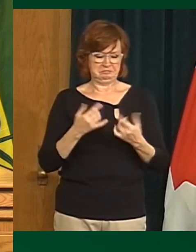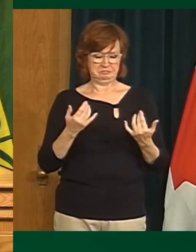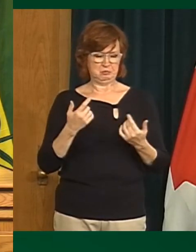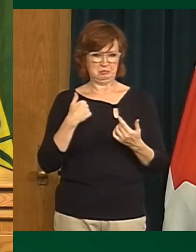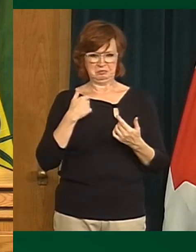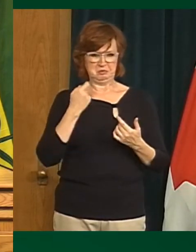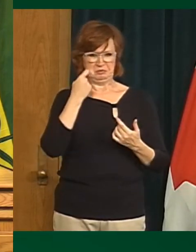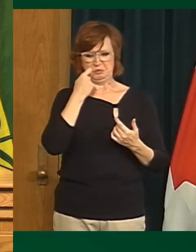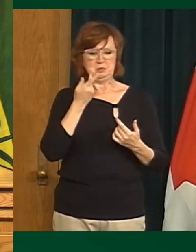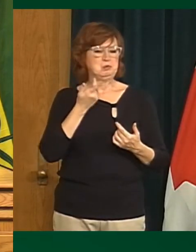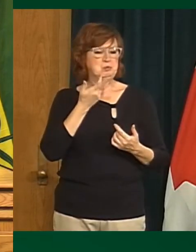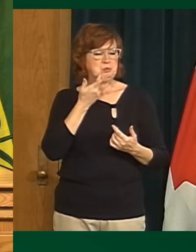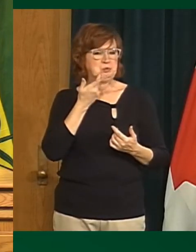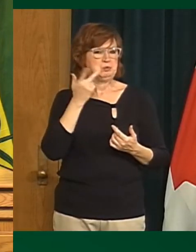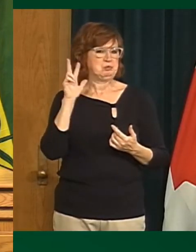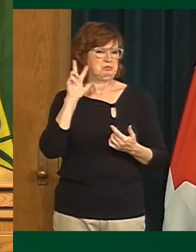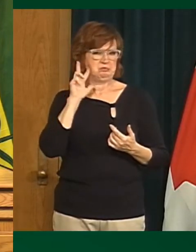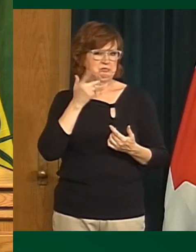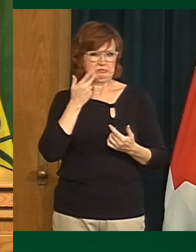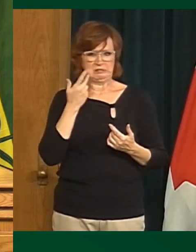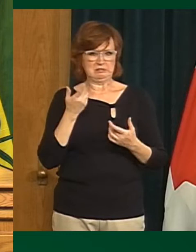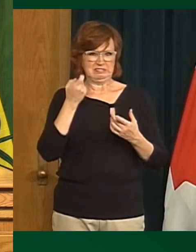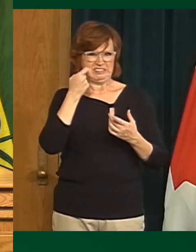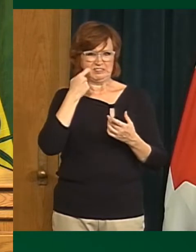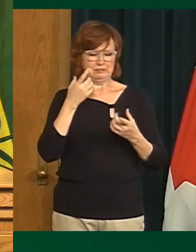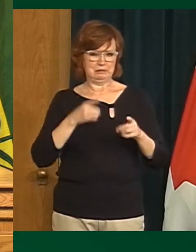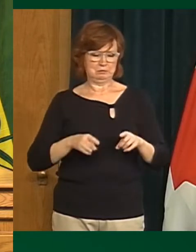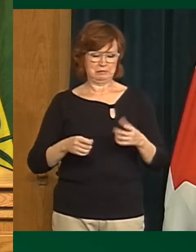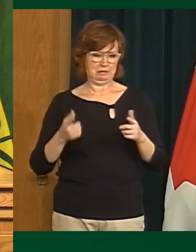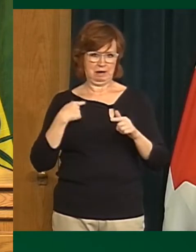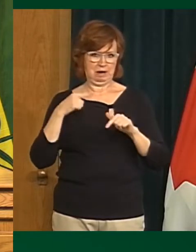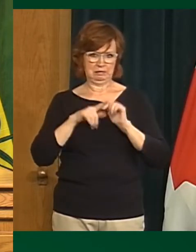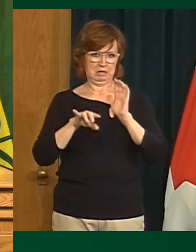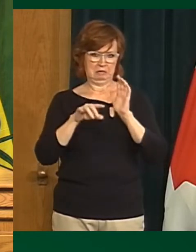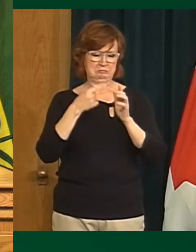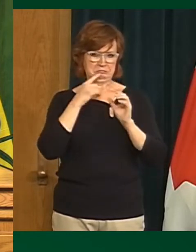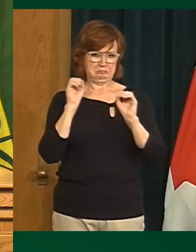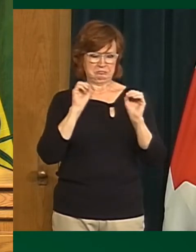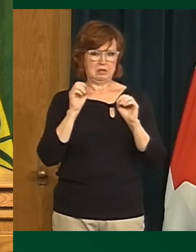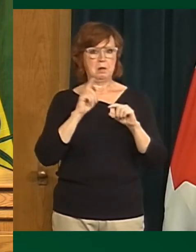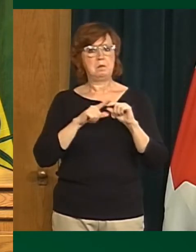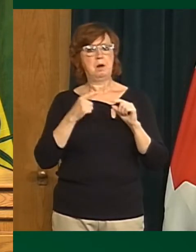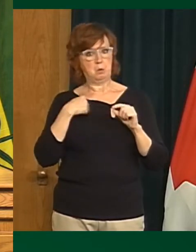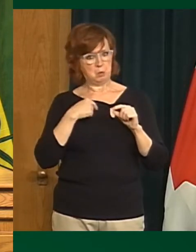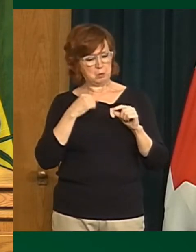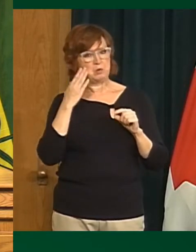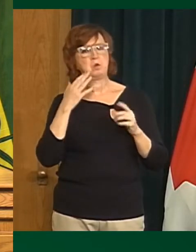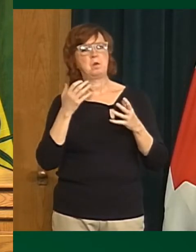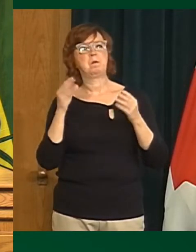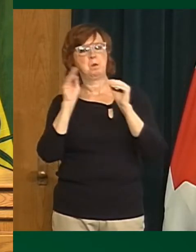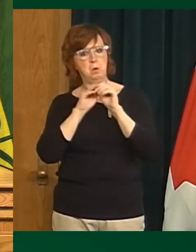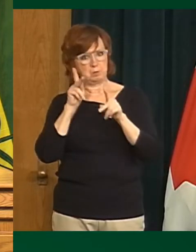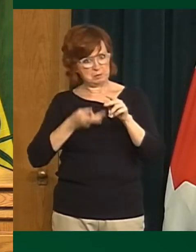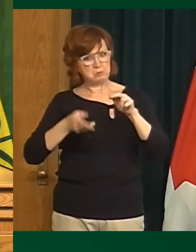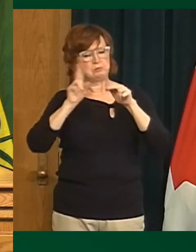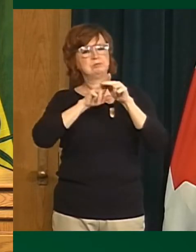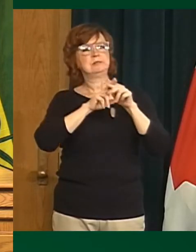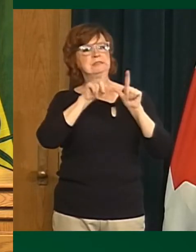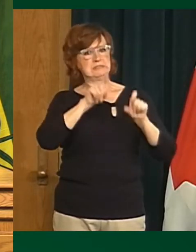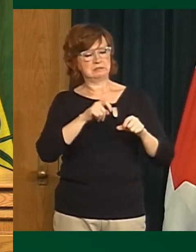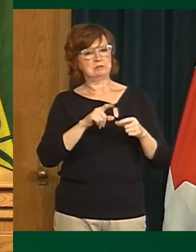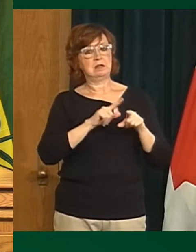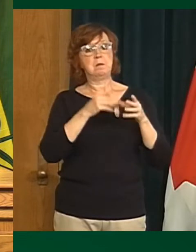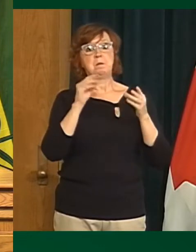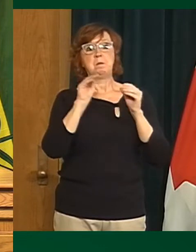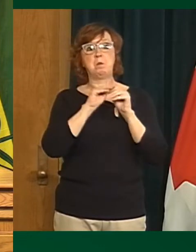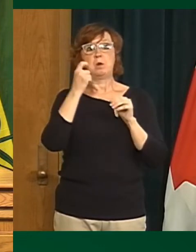to say that there's a definite trend, but I do know that over the last few days we have seen an uptick of calls and referrals to